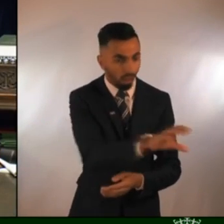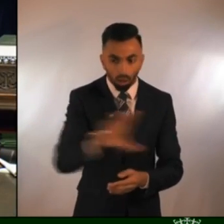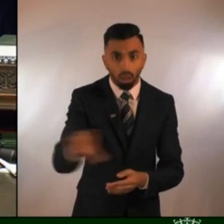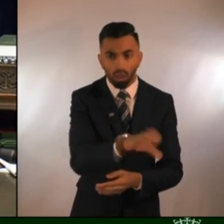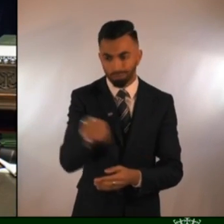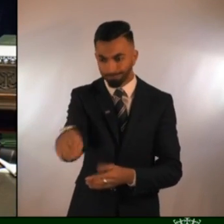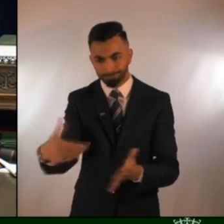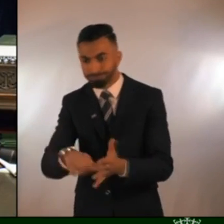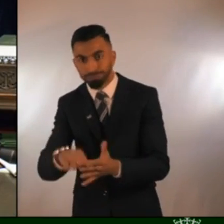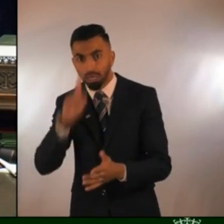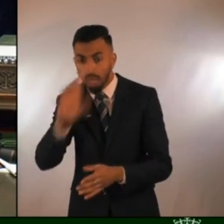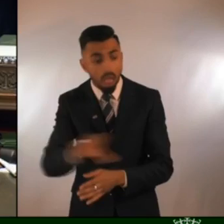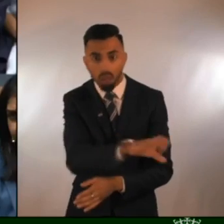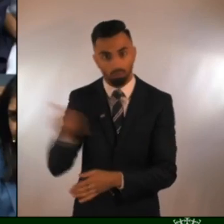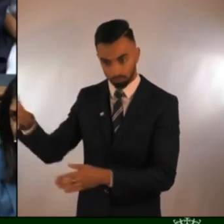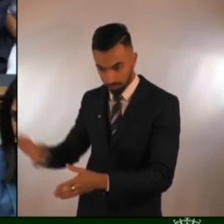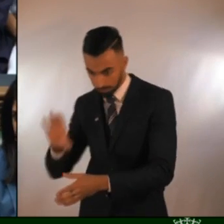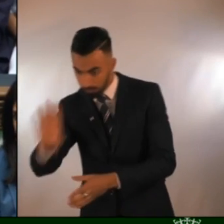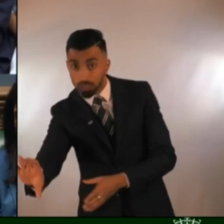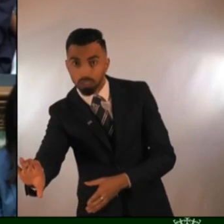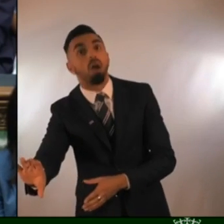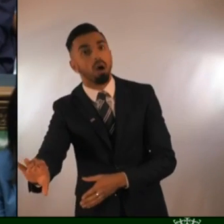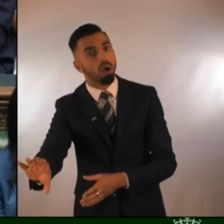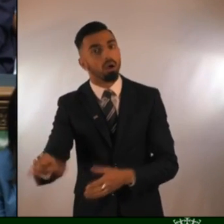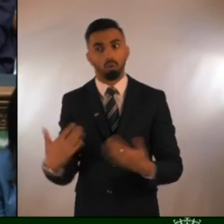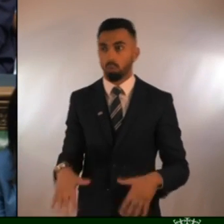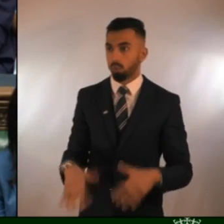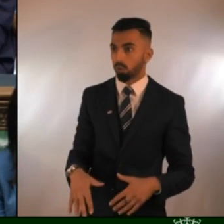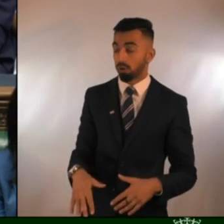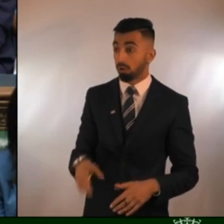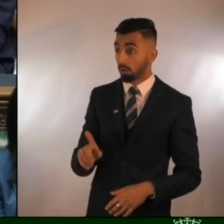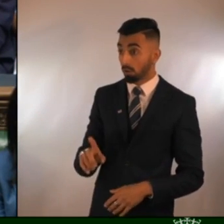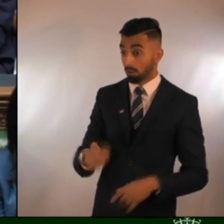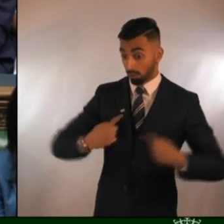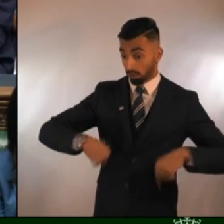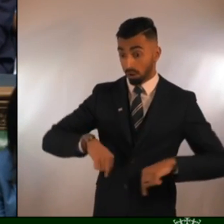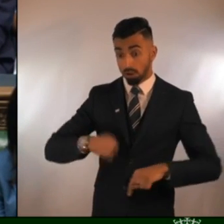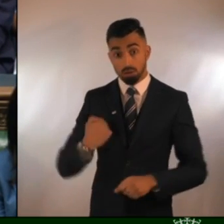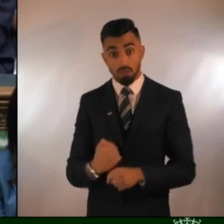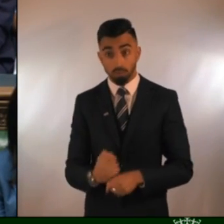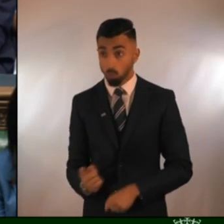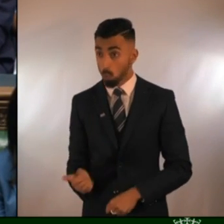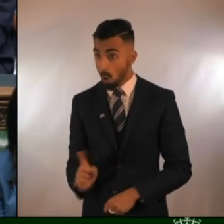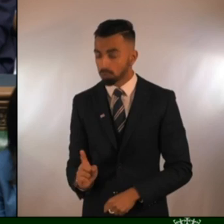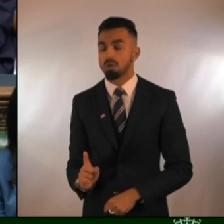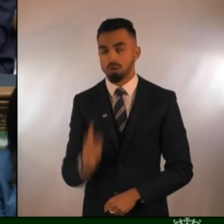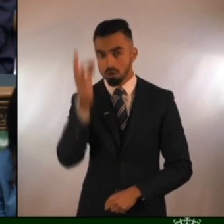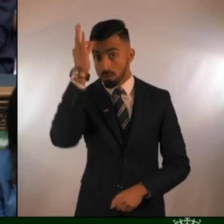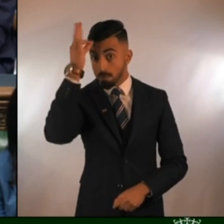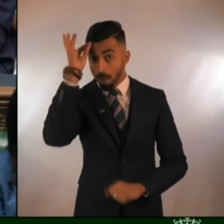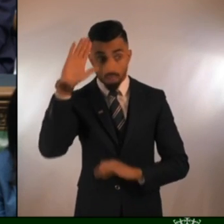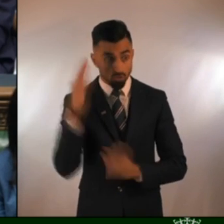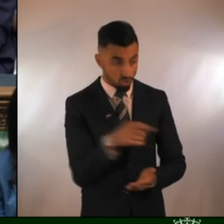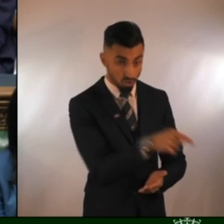The government's response will use fiscal action to support public services, households and